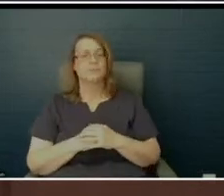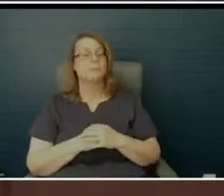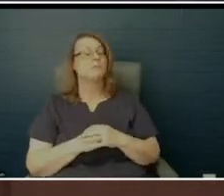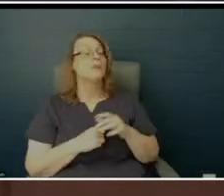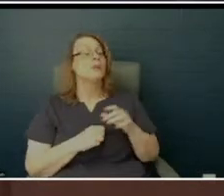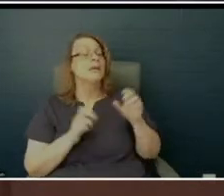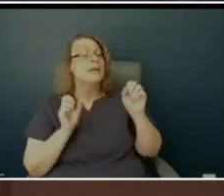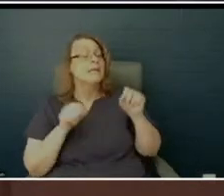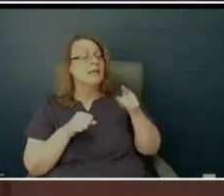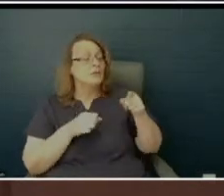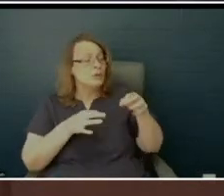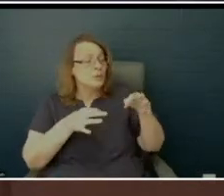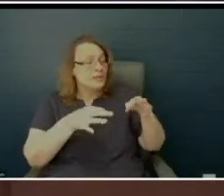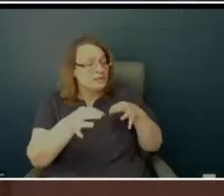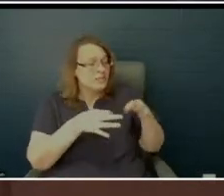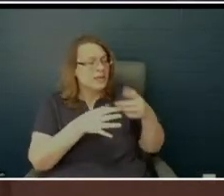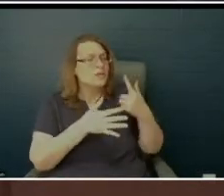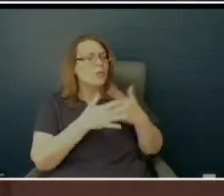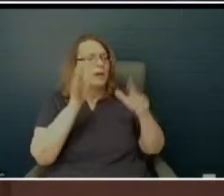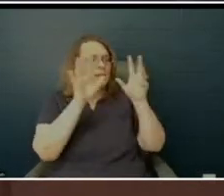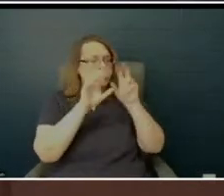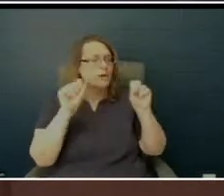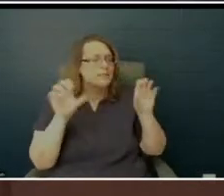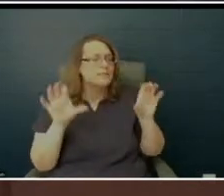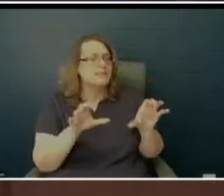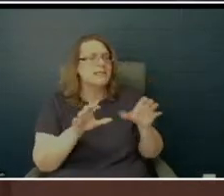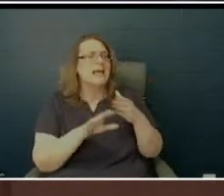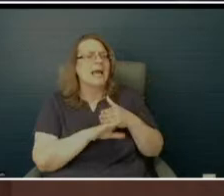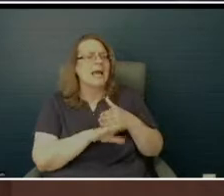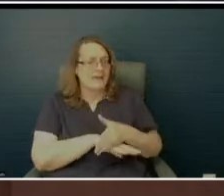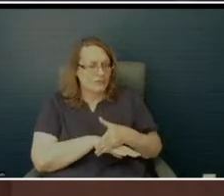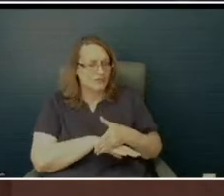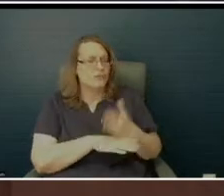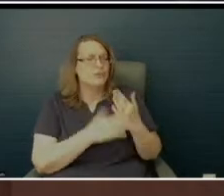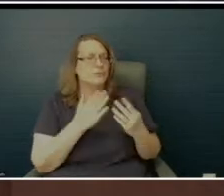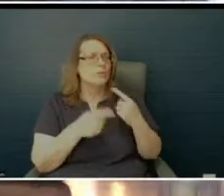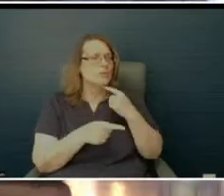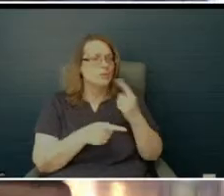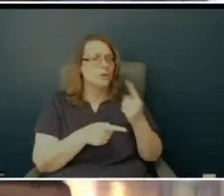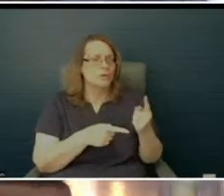president did after he was told that the Justice Department would not seize voting machines?